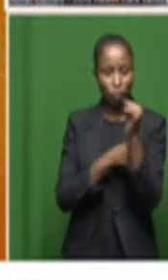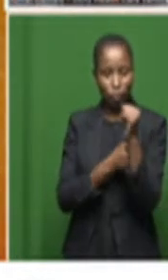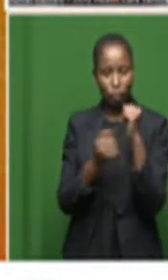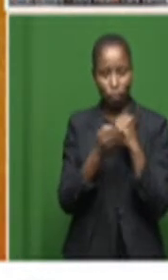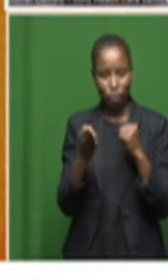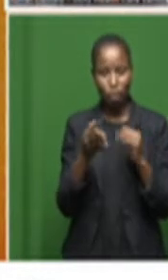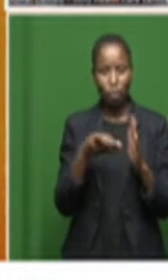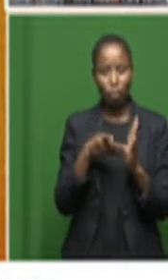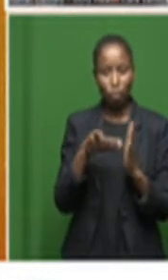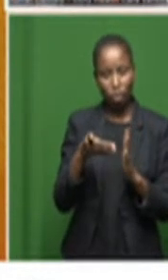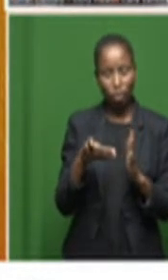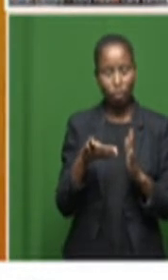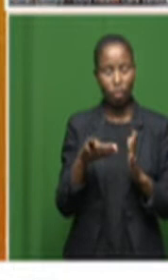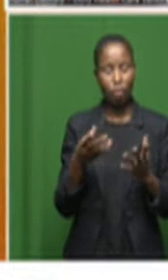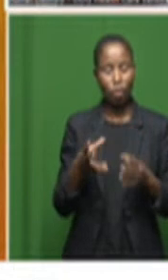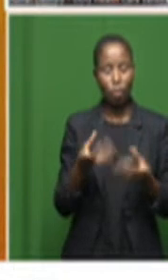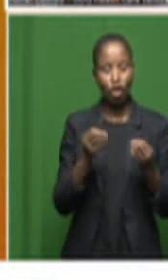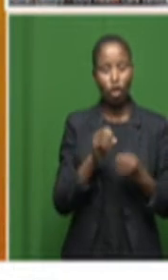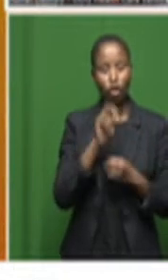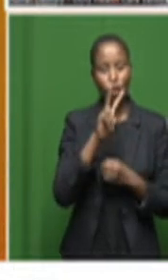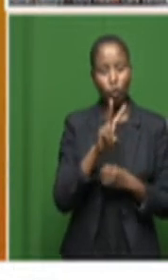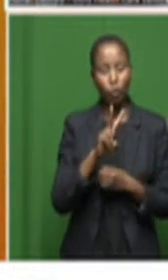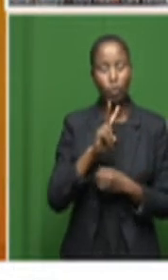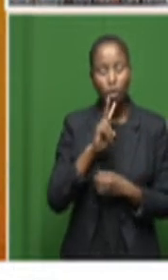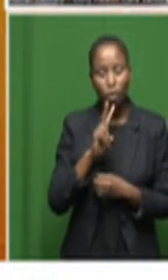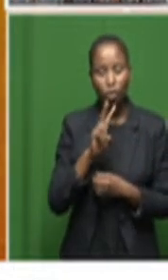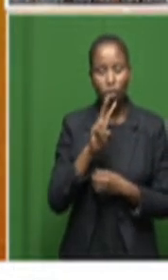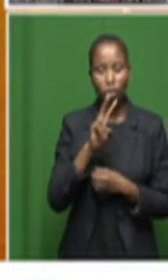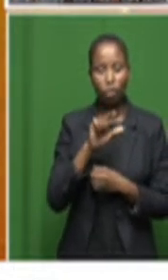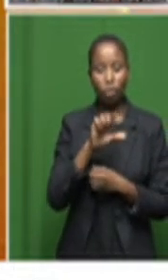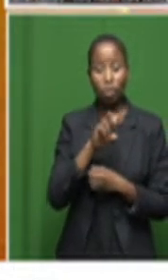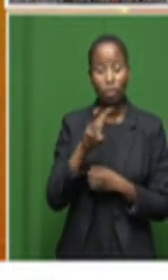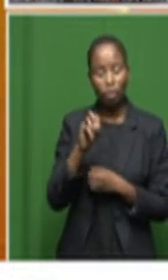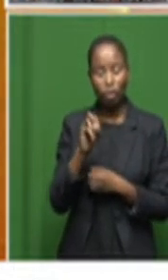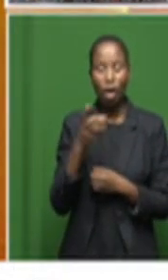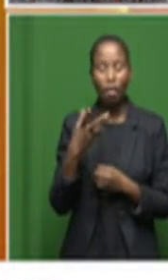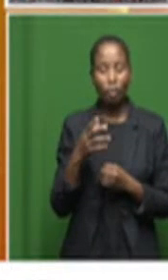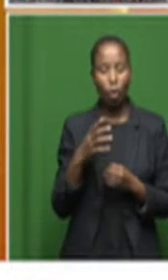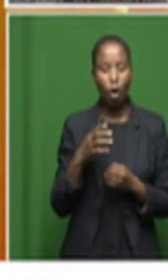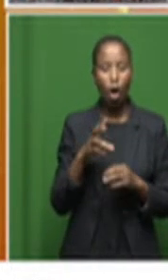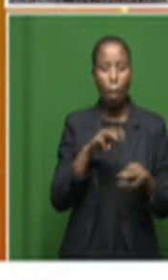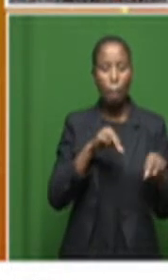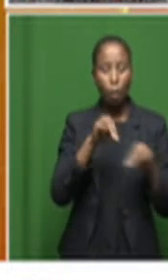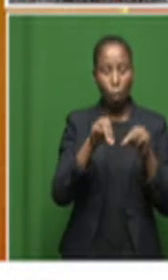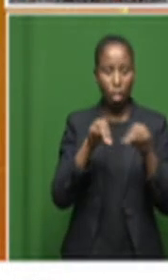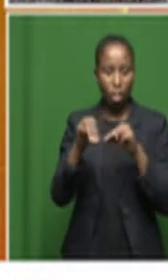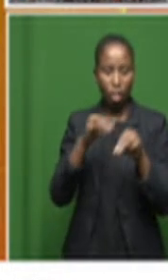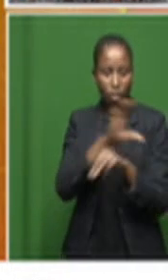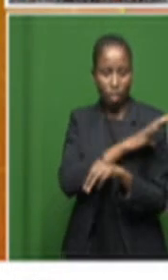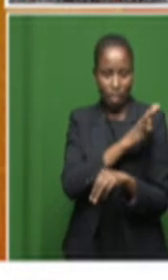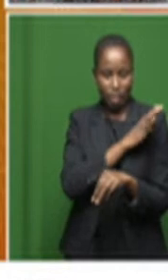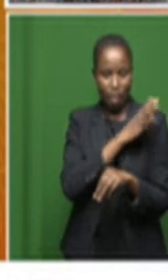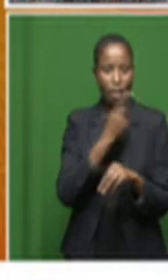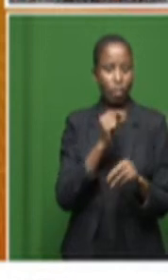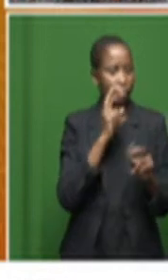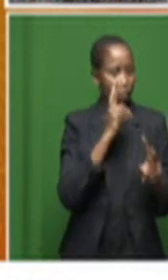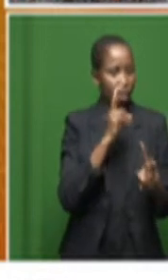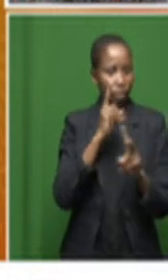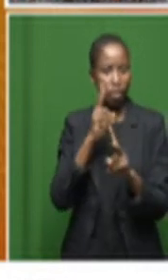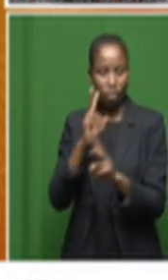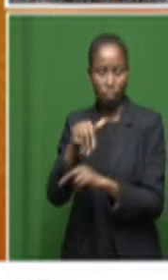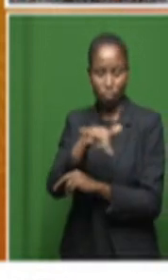platform, as well as 2,720 existing mobile clinics, which visiting points. And